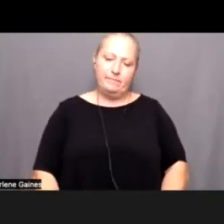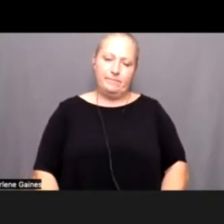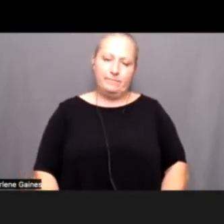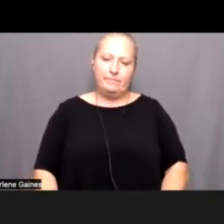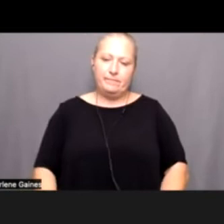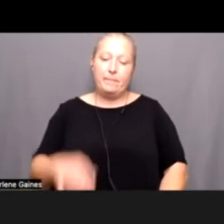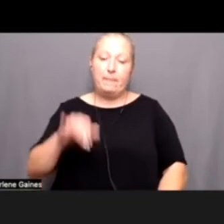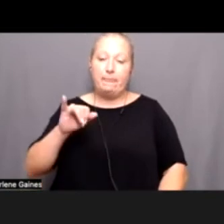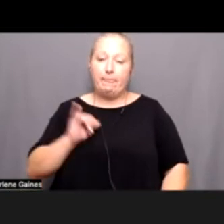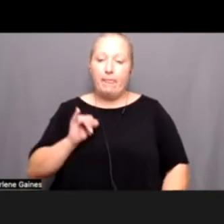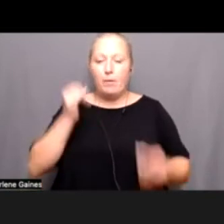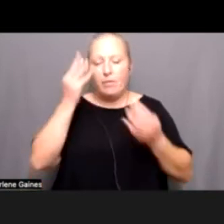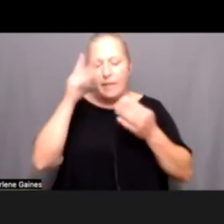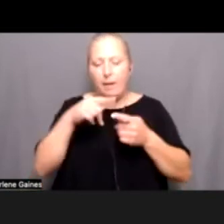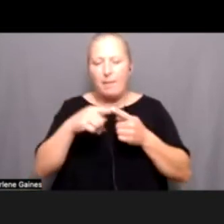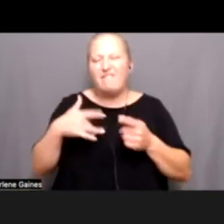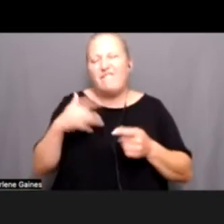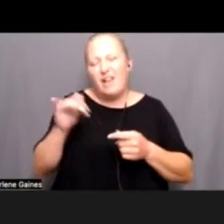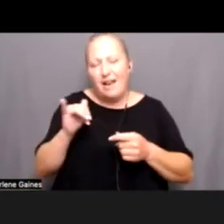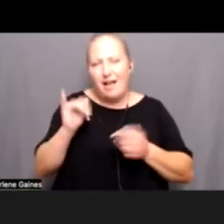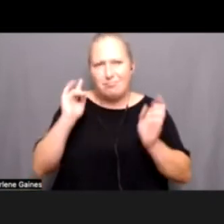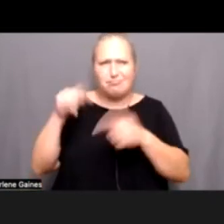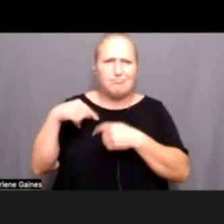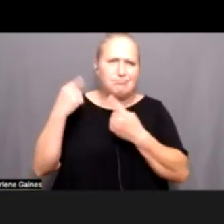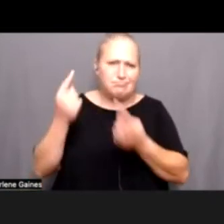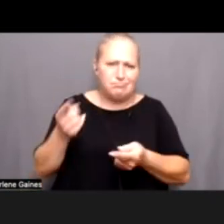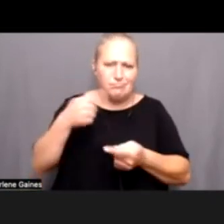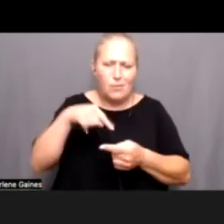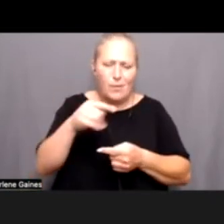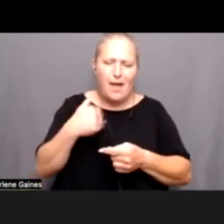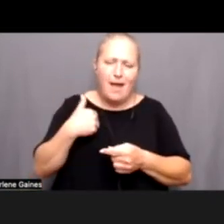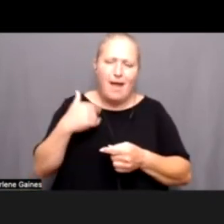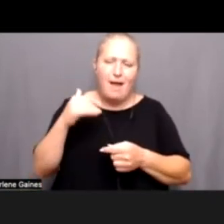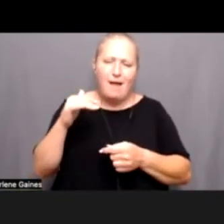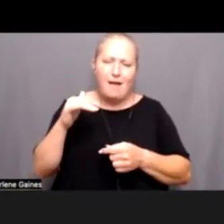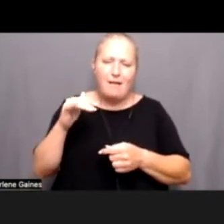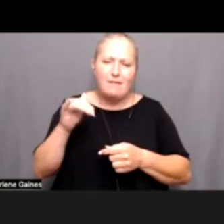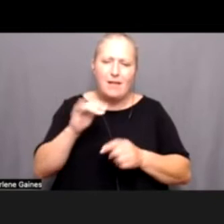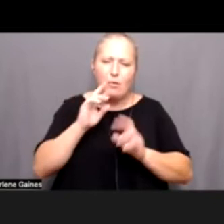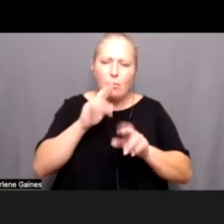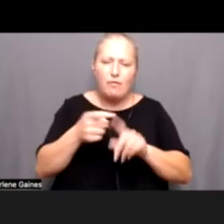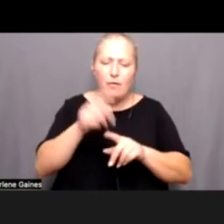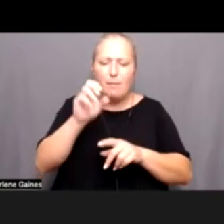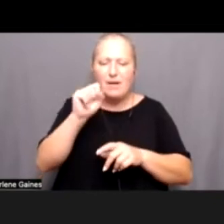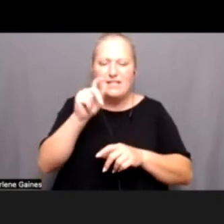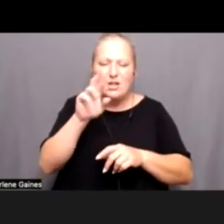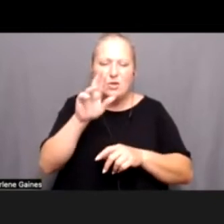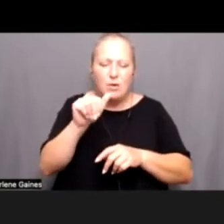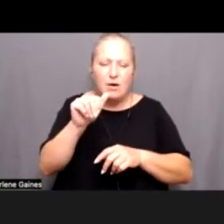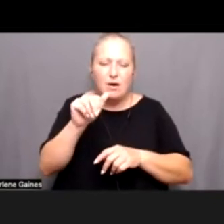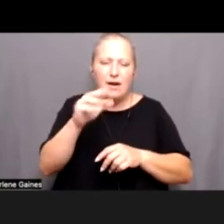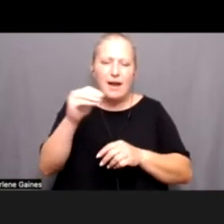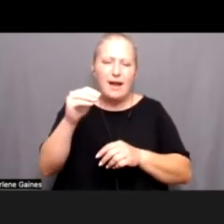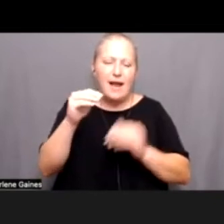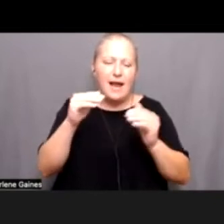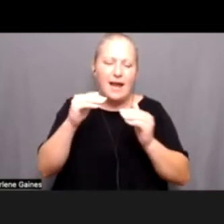I was thinking about, I feel like it's been a while since we've had like report outs from like the Sanctuary Task Force and the Equity Task